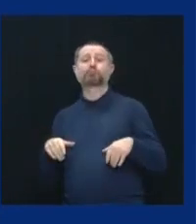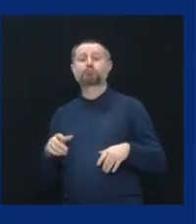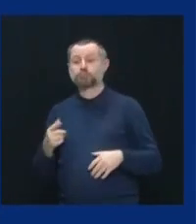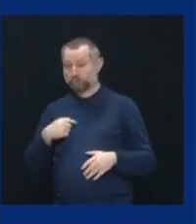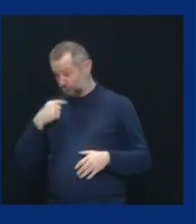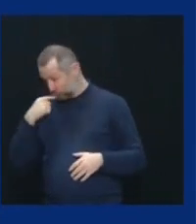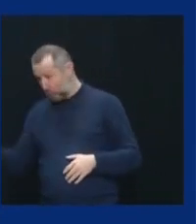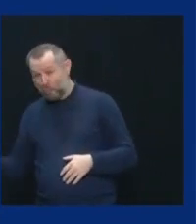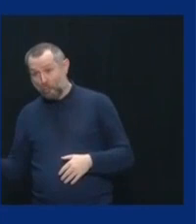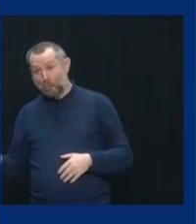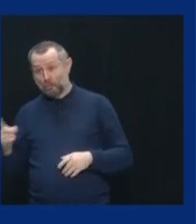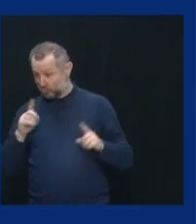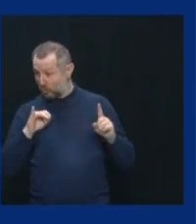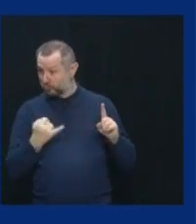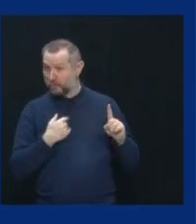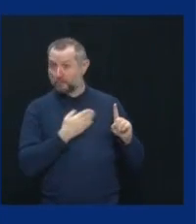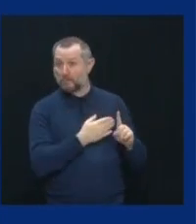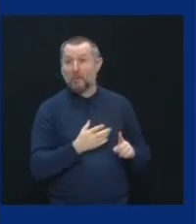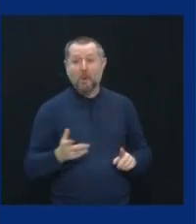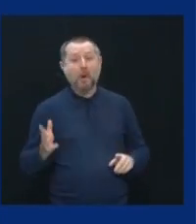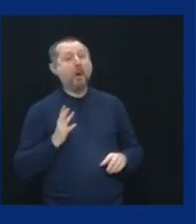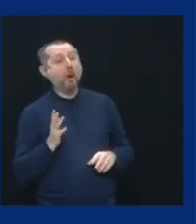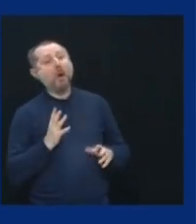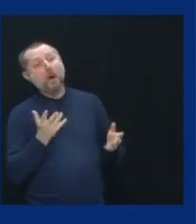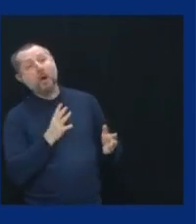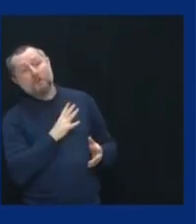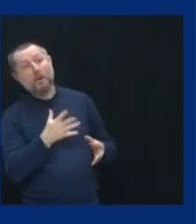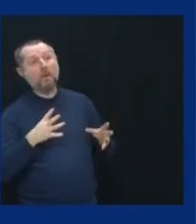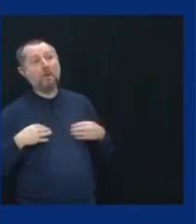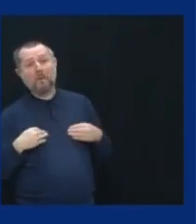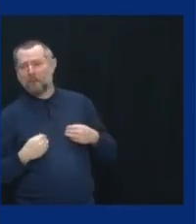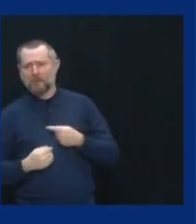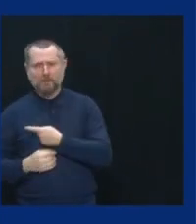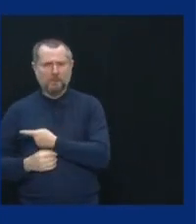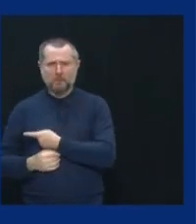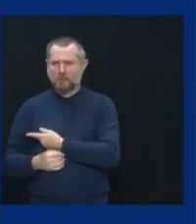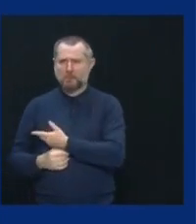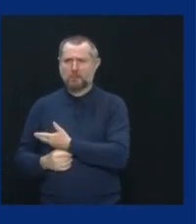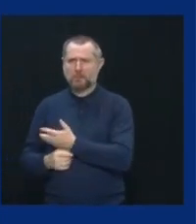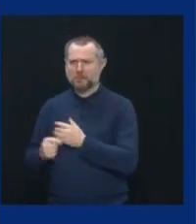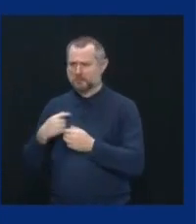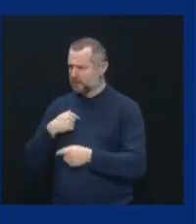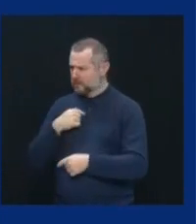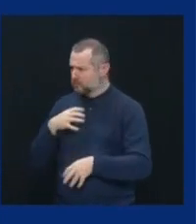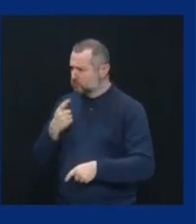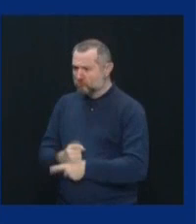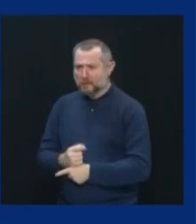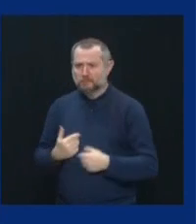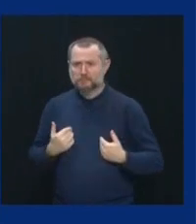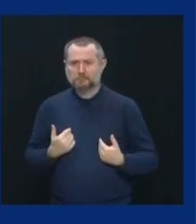we were dealing with the pandemic and that we were giving DOJ precedence. And by the way, I think they were right in that.